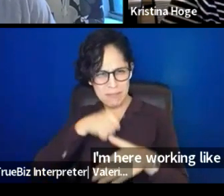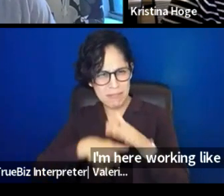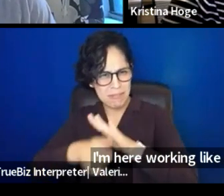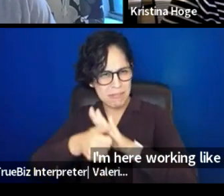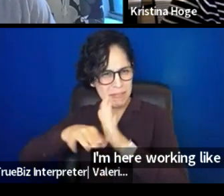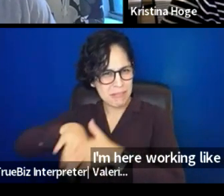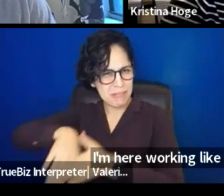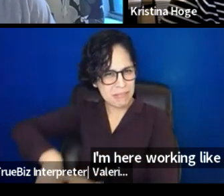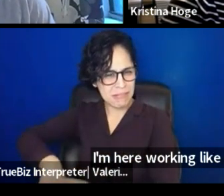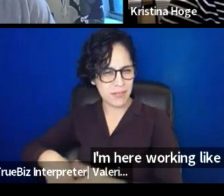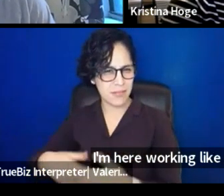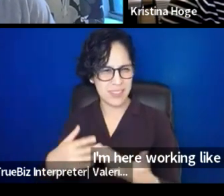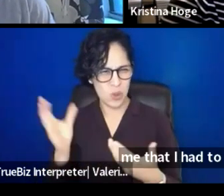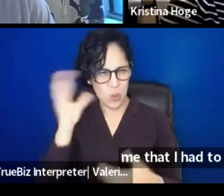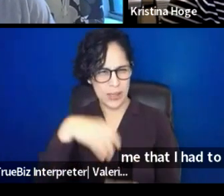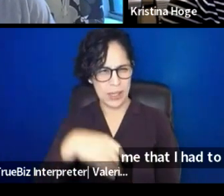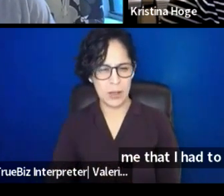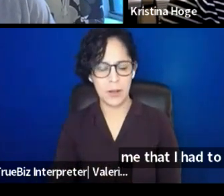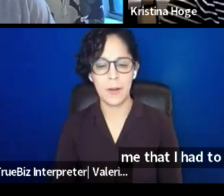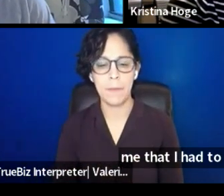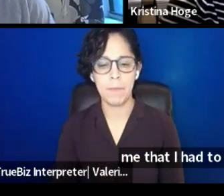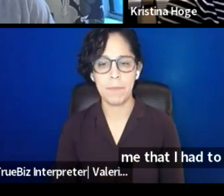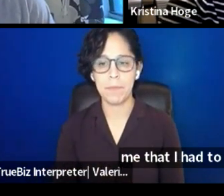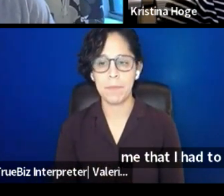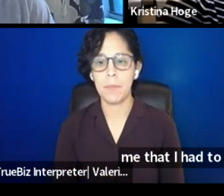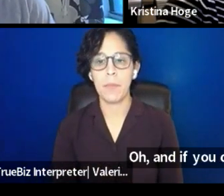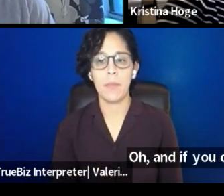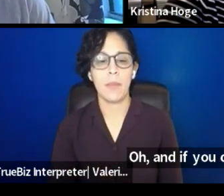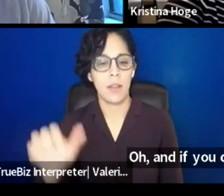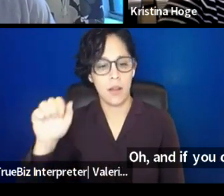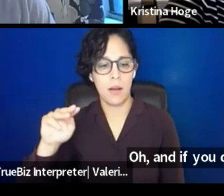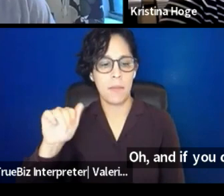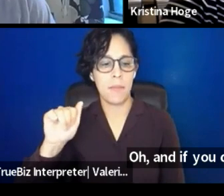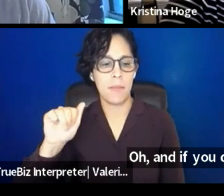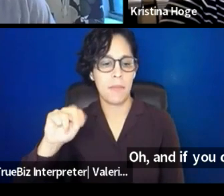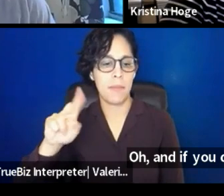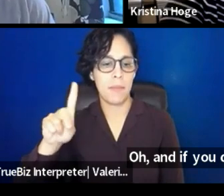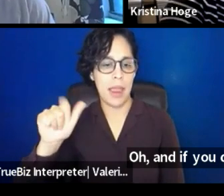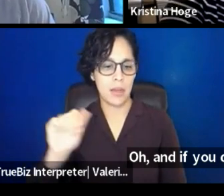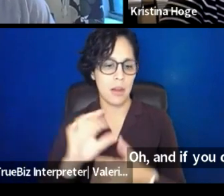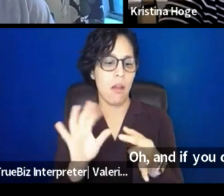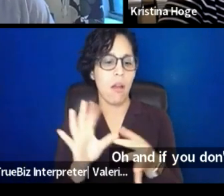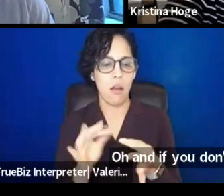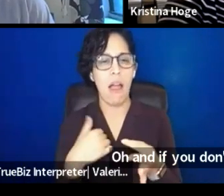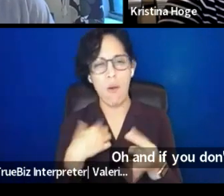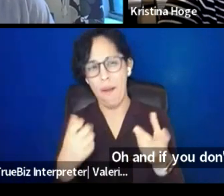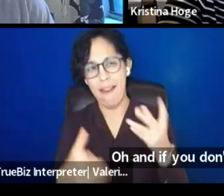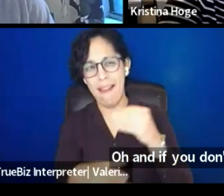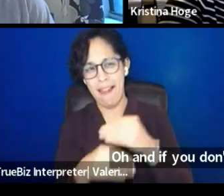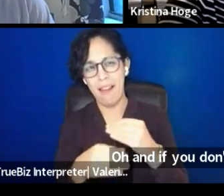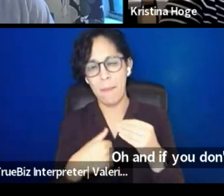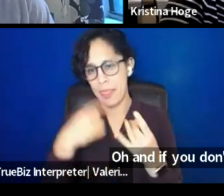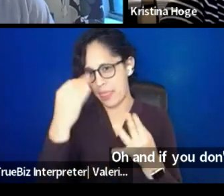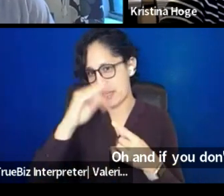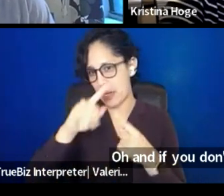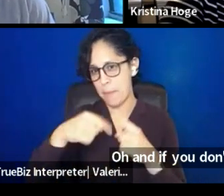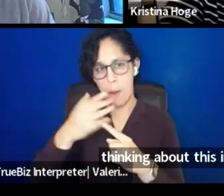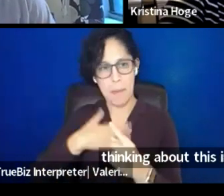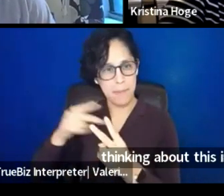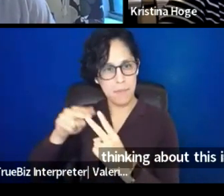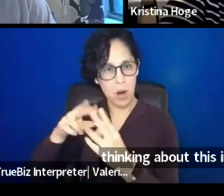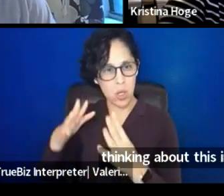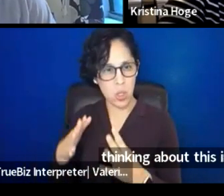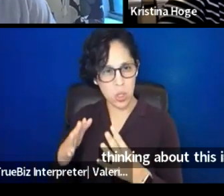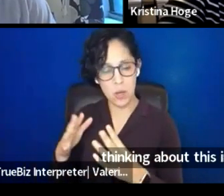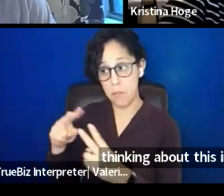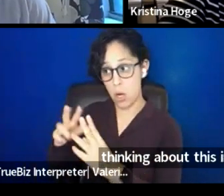anyway? Well, and if you don't mind me jumping back in, I'm thinking about this in terms of my partner and I. My partner is a